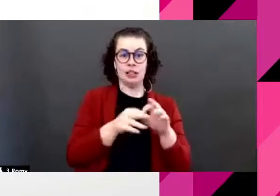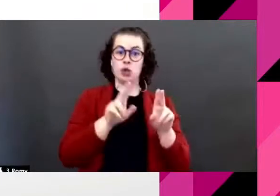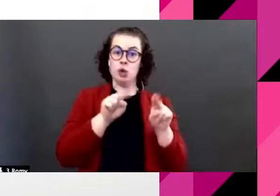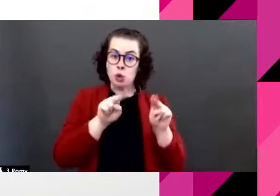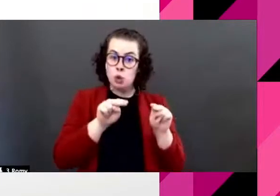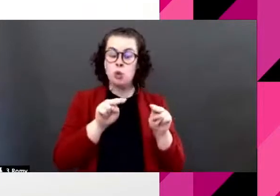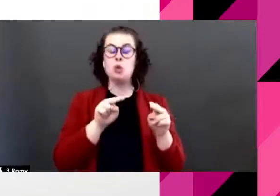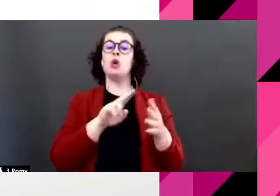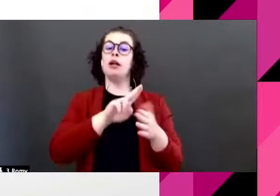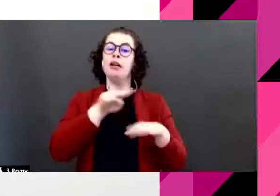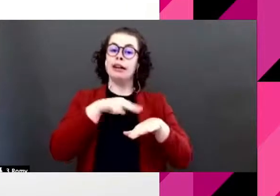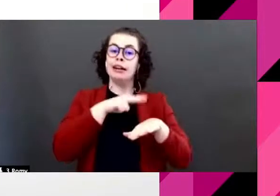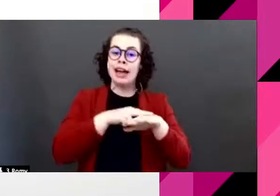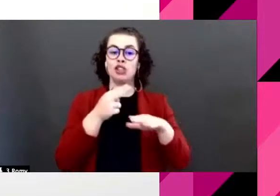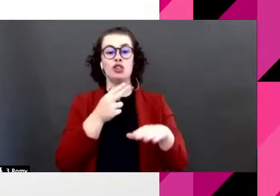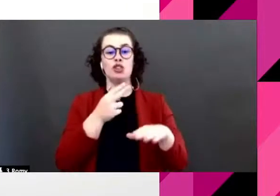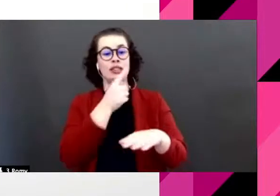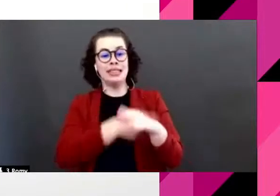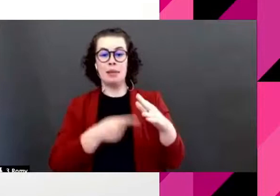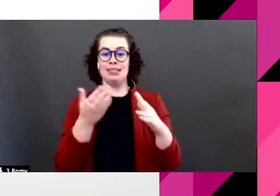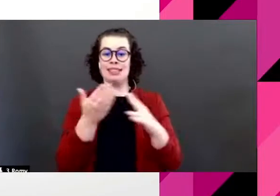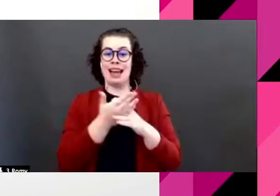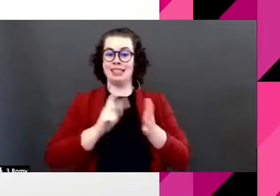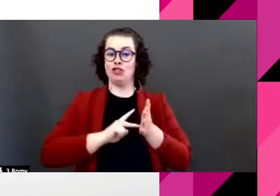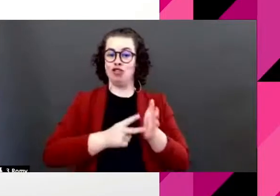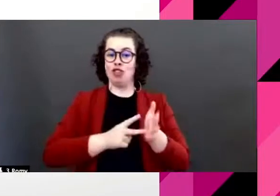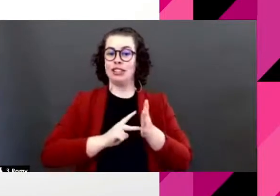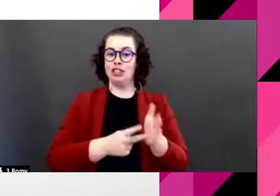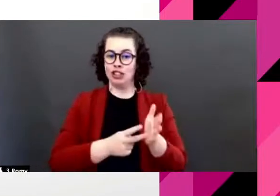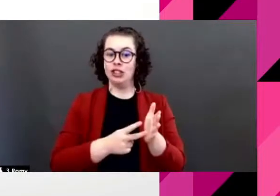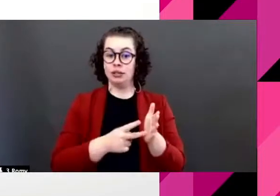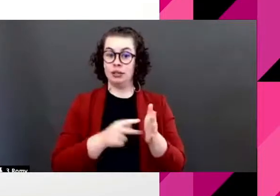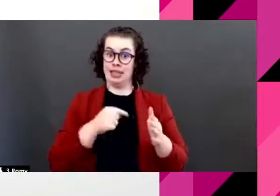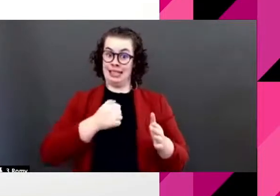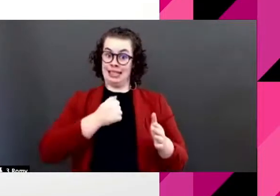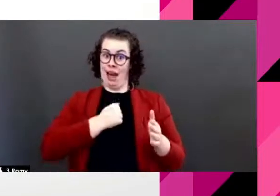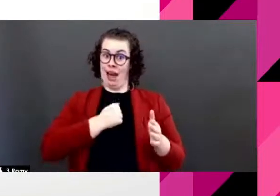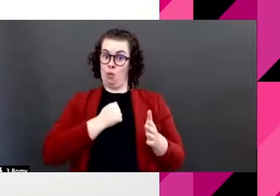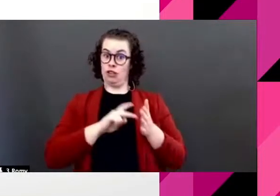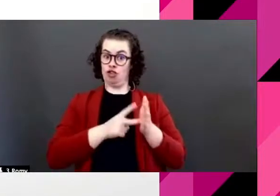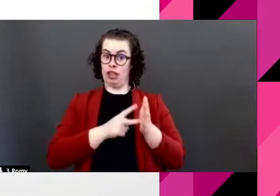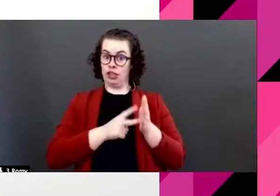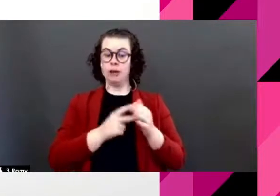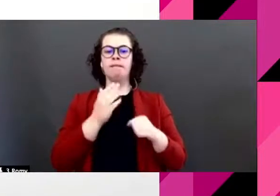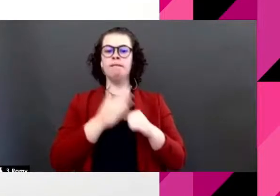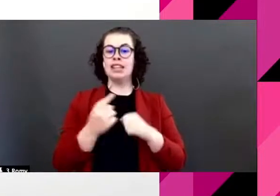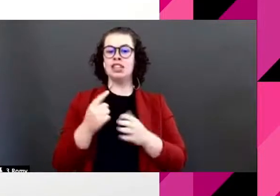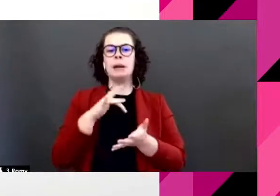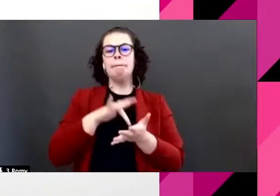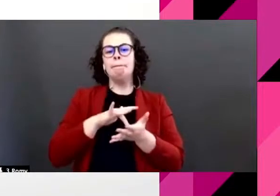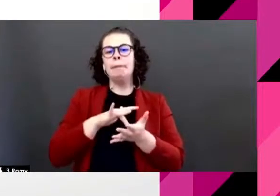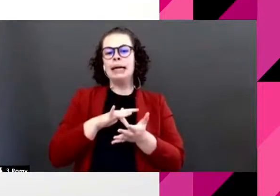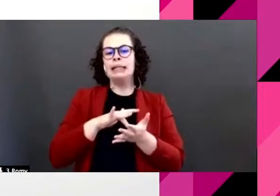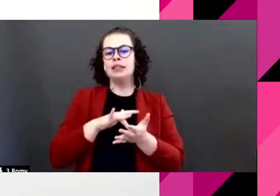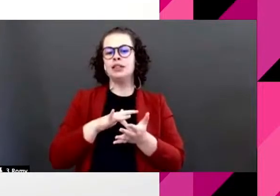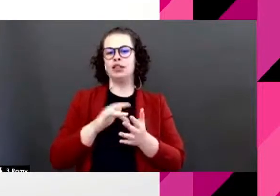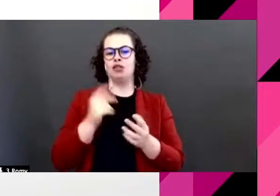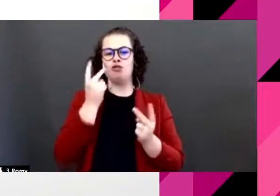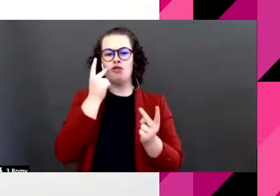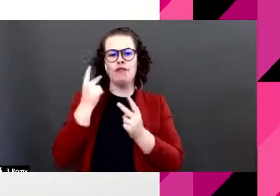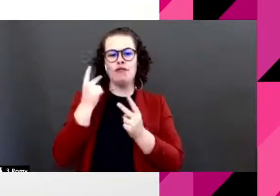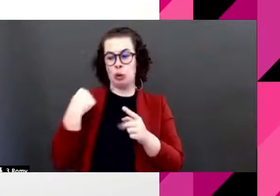Strategy. And this strategy, our own strategy, underwent a midterm review in the last 12